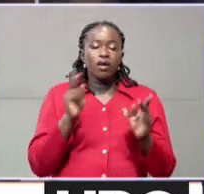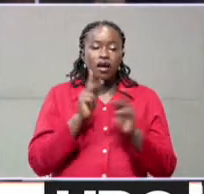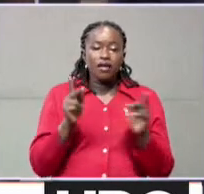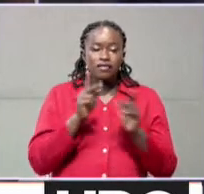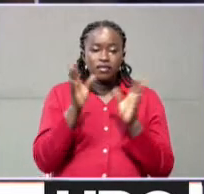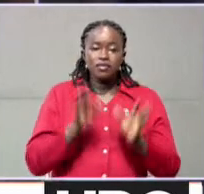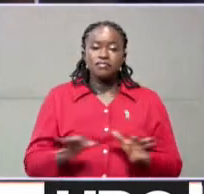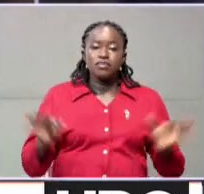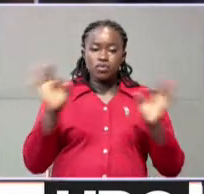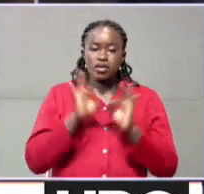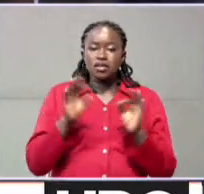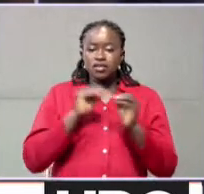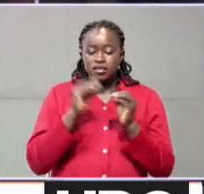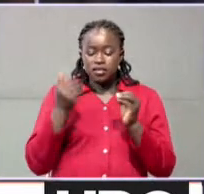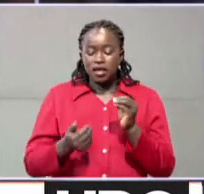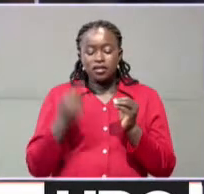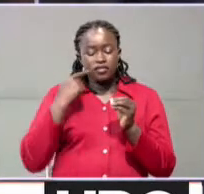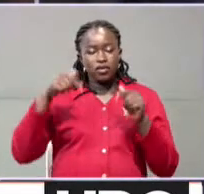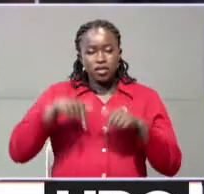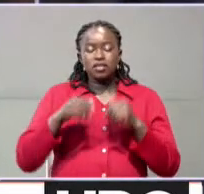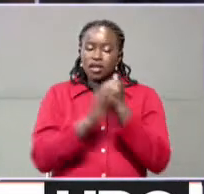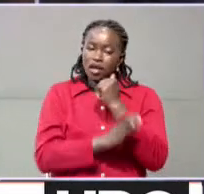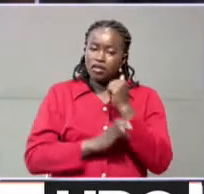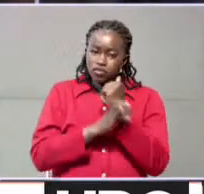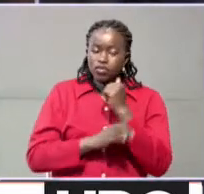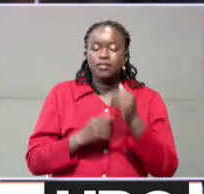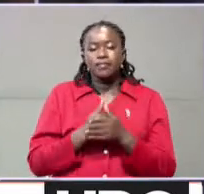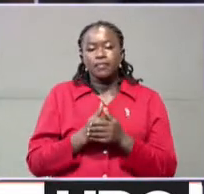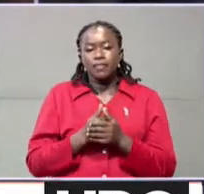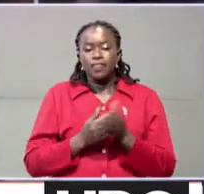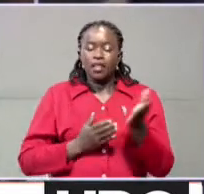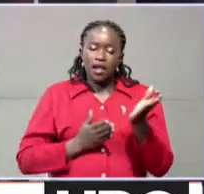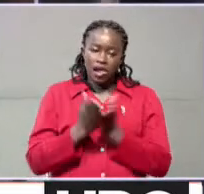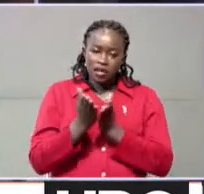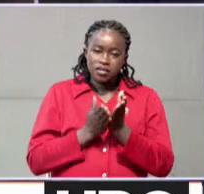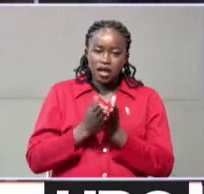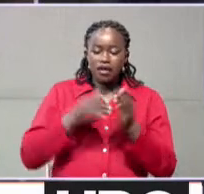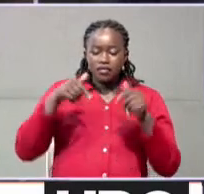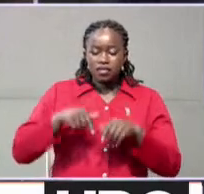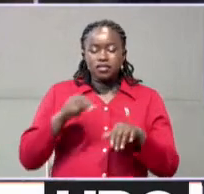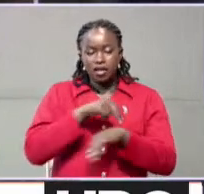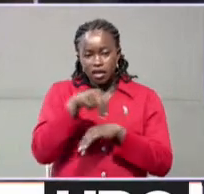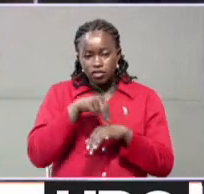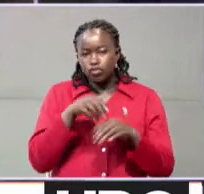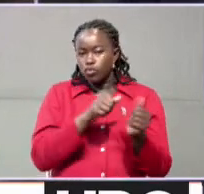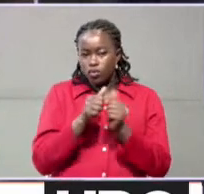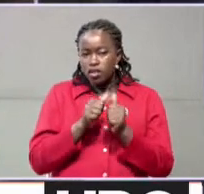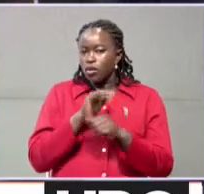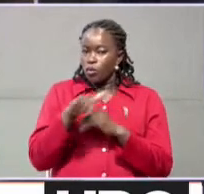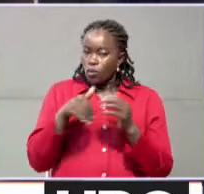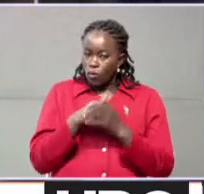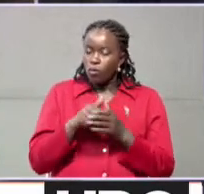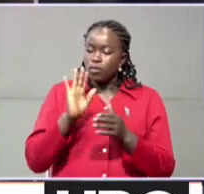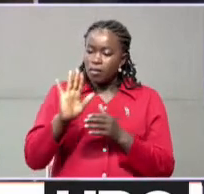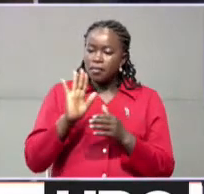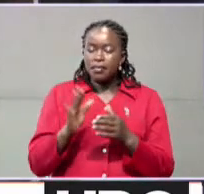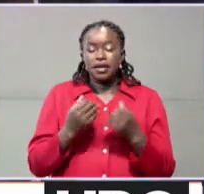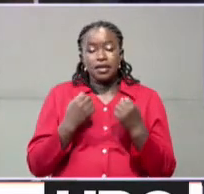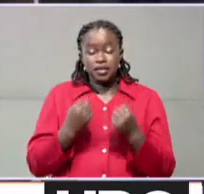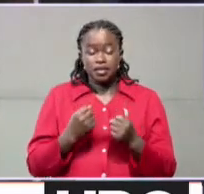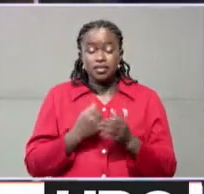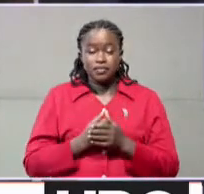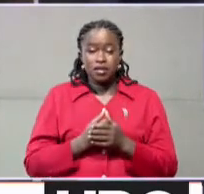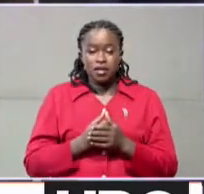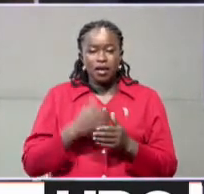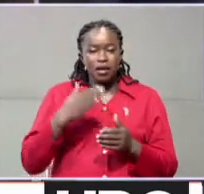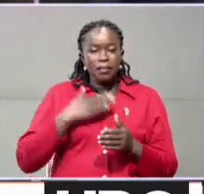of a country that served his nation with his all my deepest